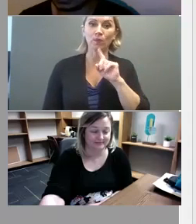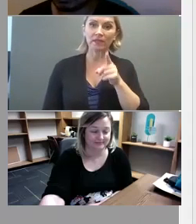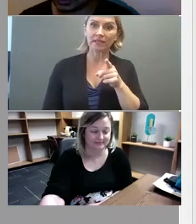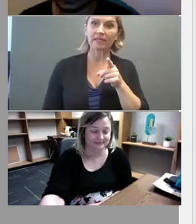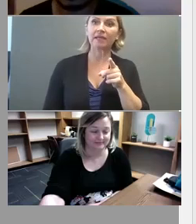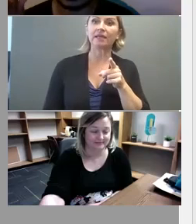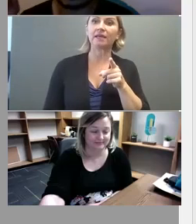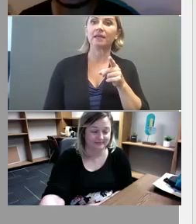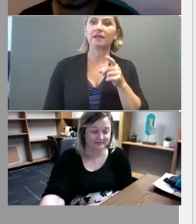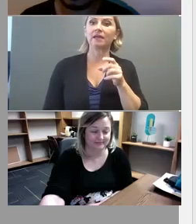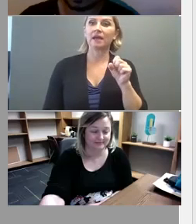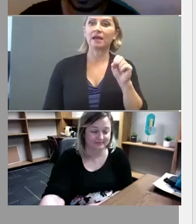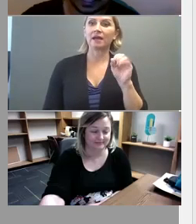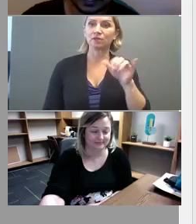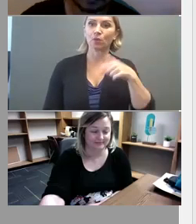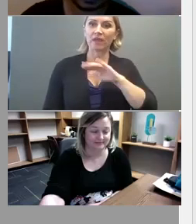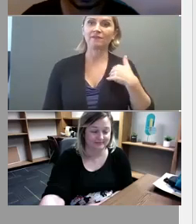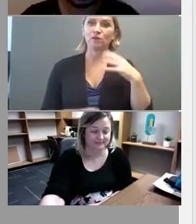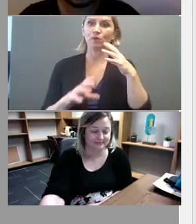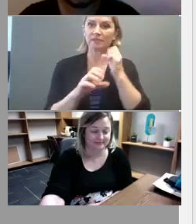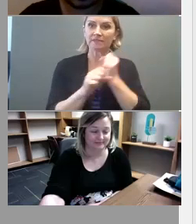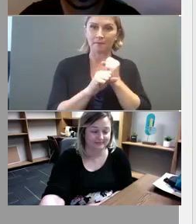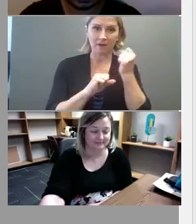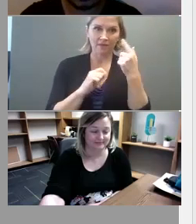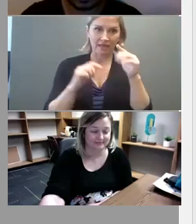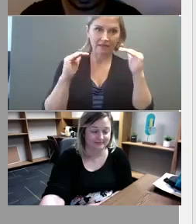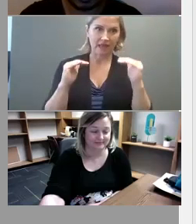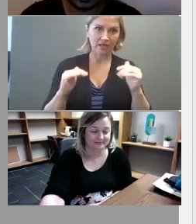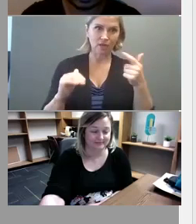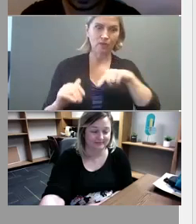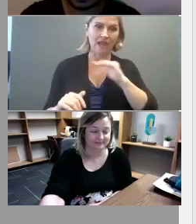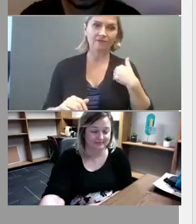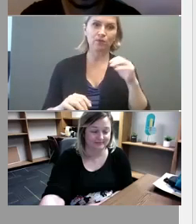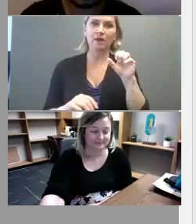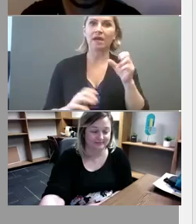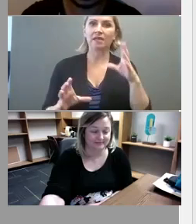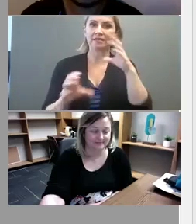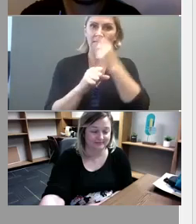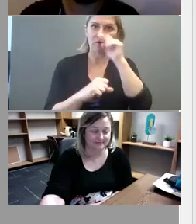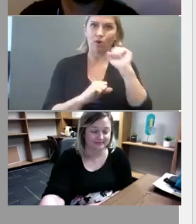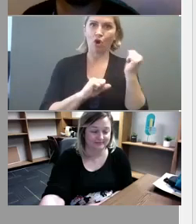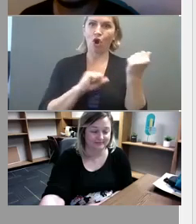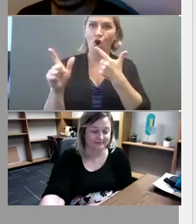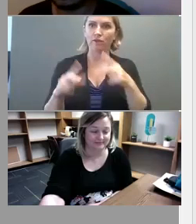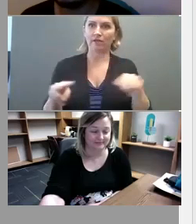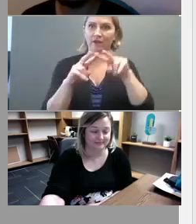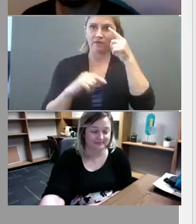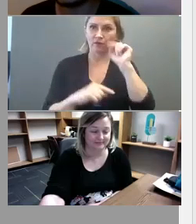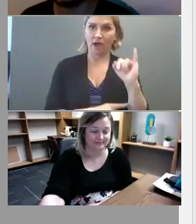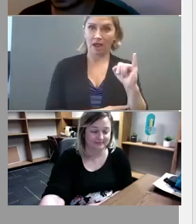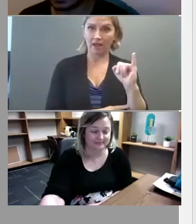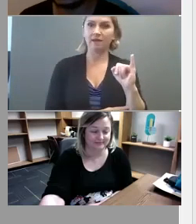arithmetic summation, right? We have to sum up for all I. We have to sum for all values of I to get this. And